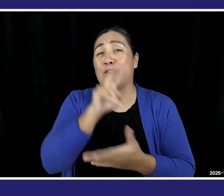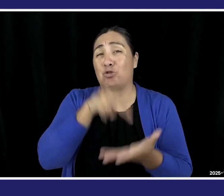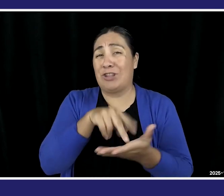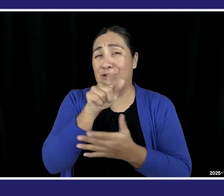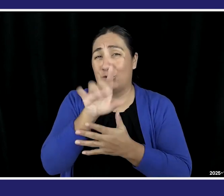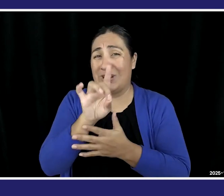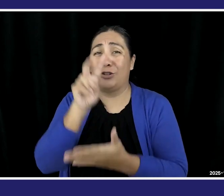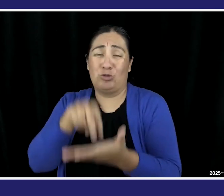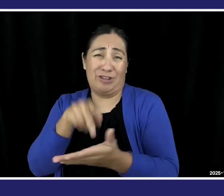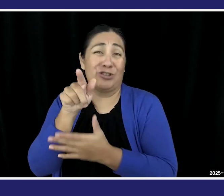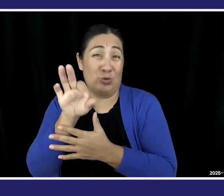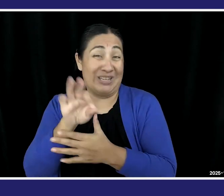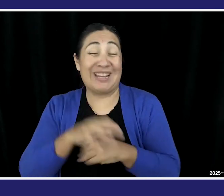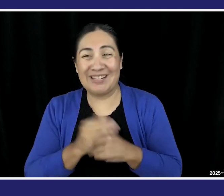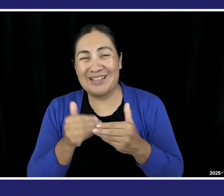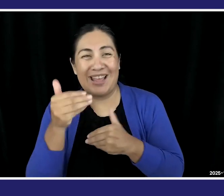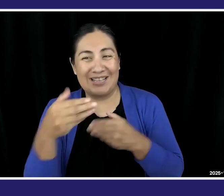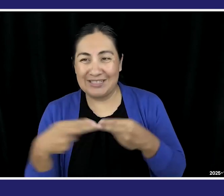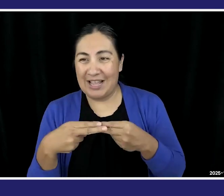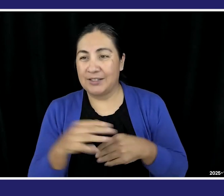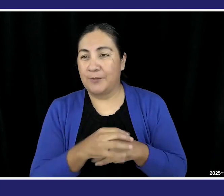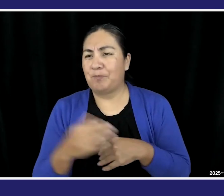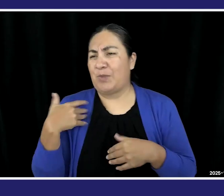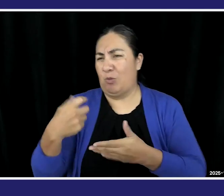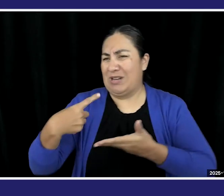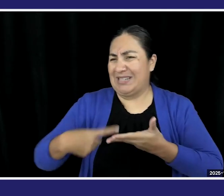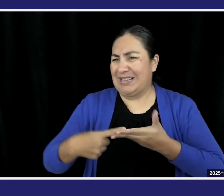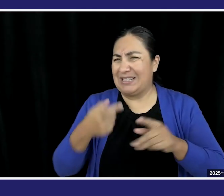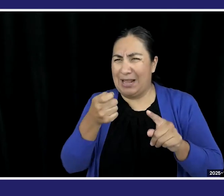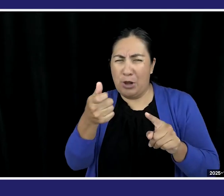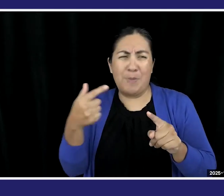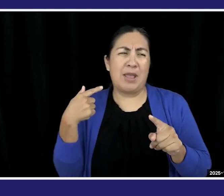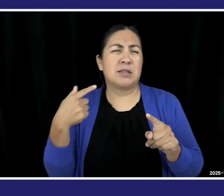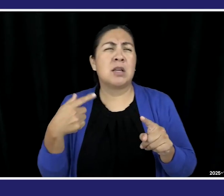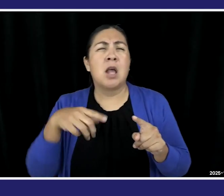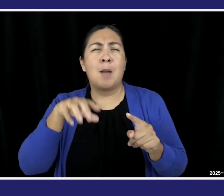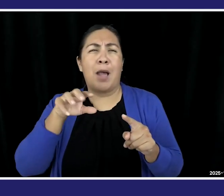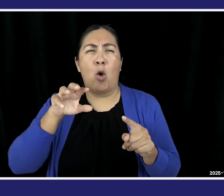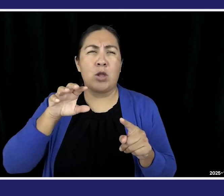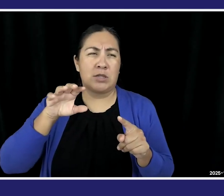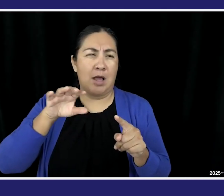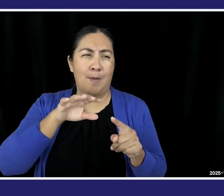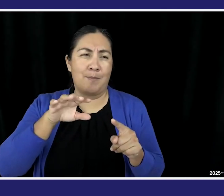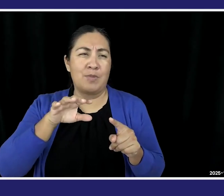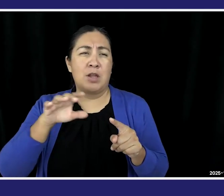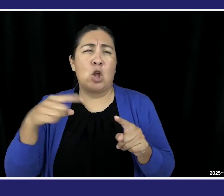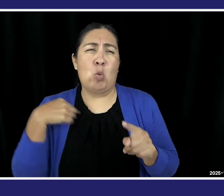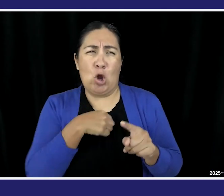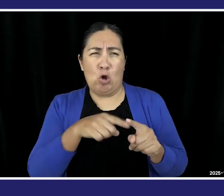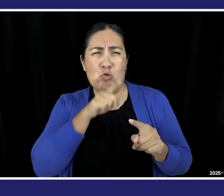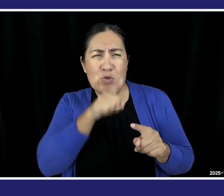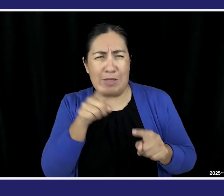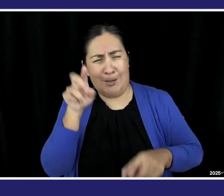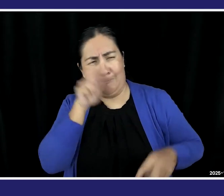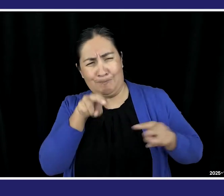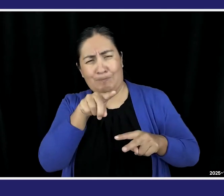So I want to talk a little bit, as we've been saying, we are really focused on this idea of aligning not just at the state level,